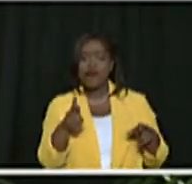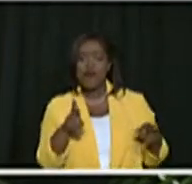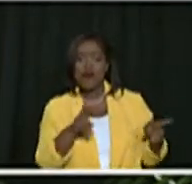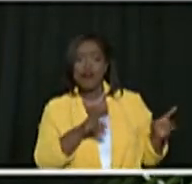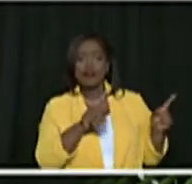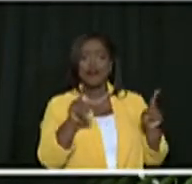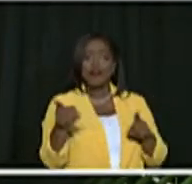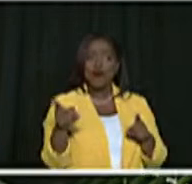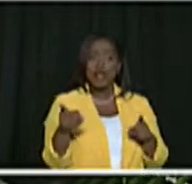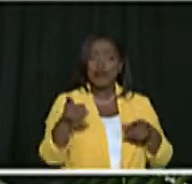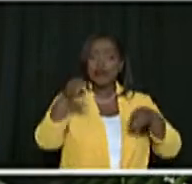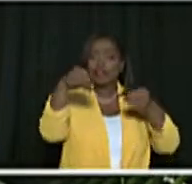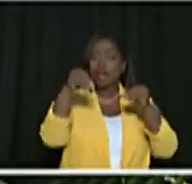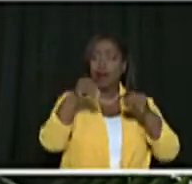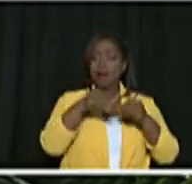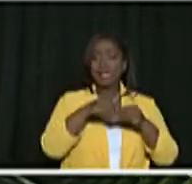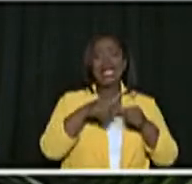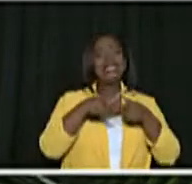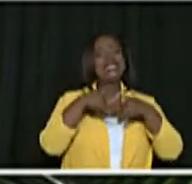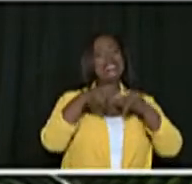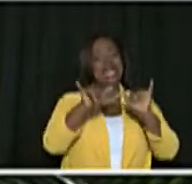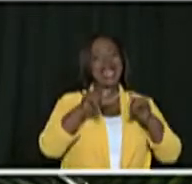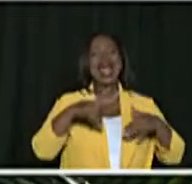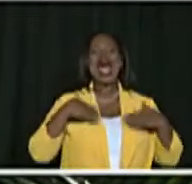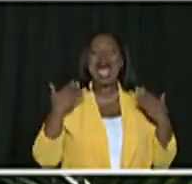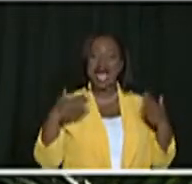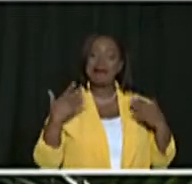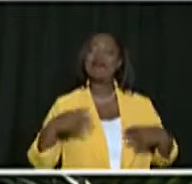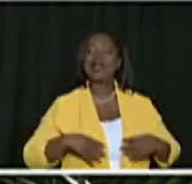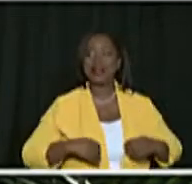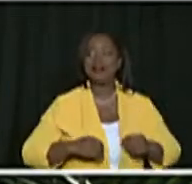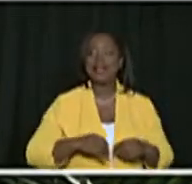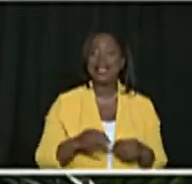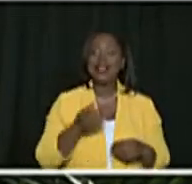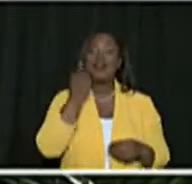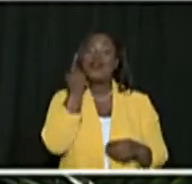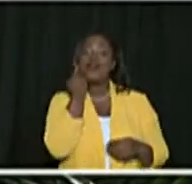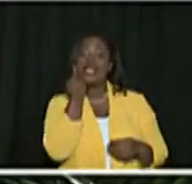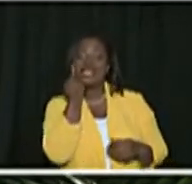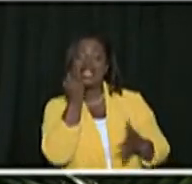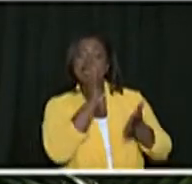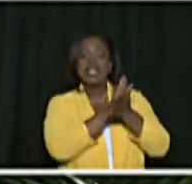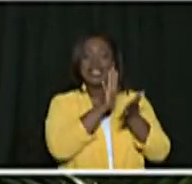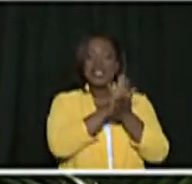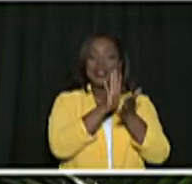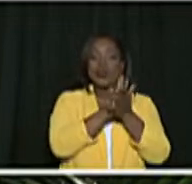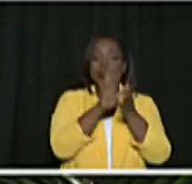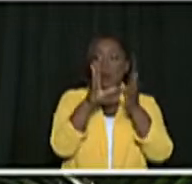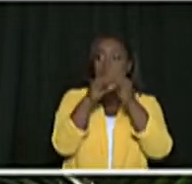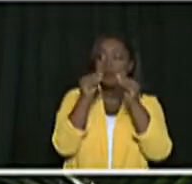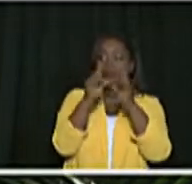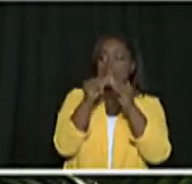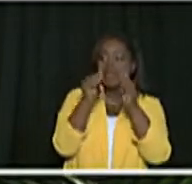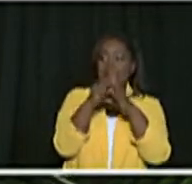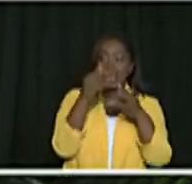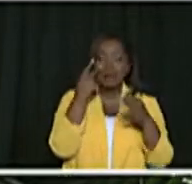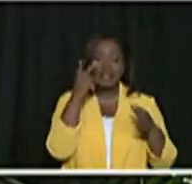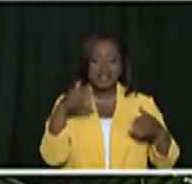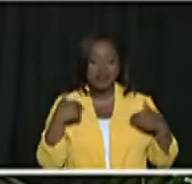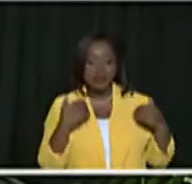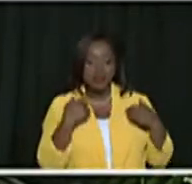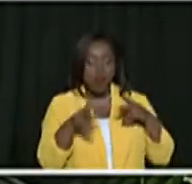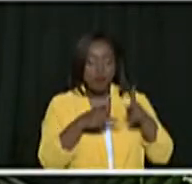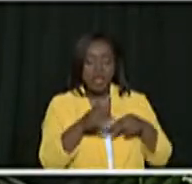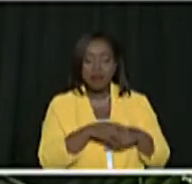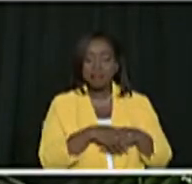happy, they're very resilient. In our school tour last week, I saw them out, I saw our young kings and our young queens in schools, and they're surviving,